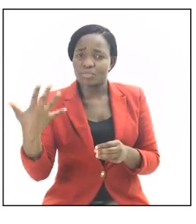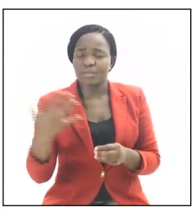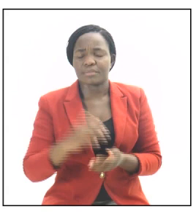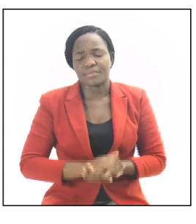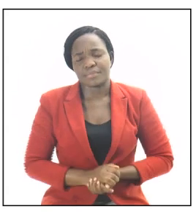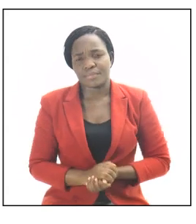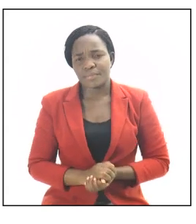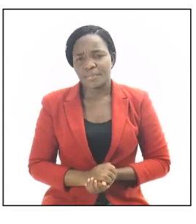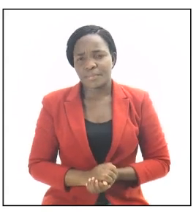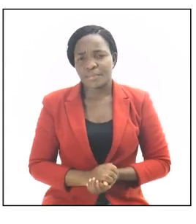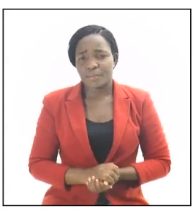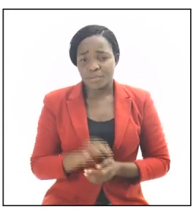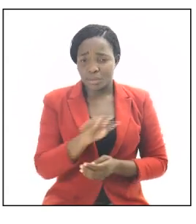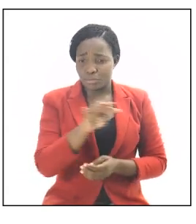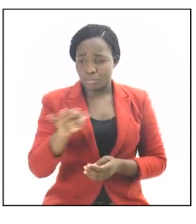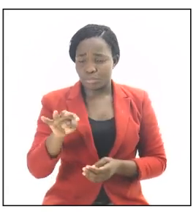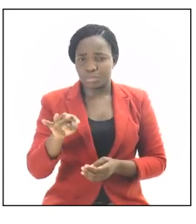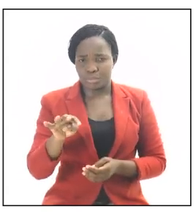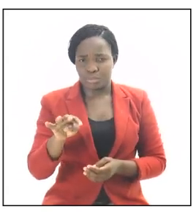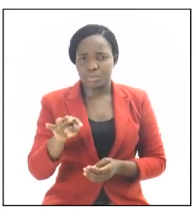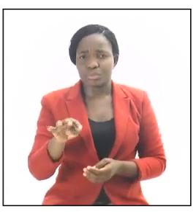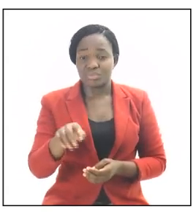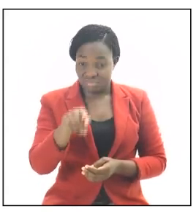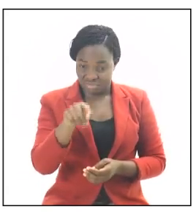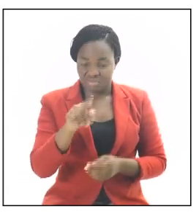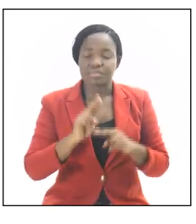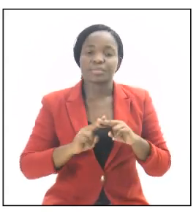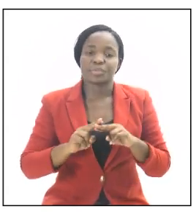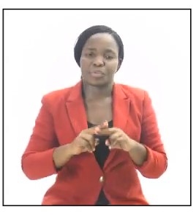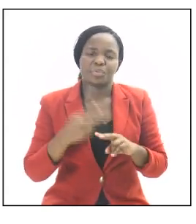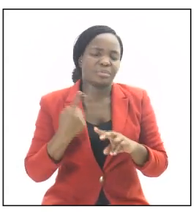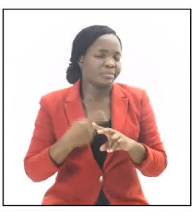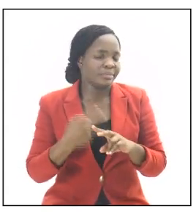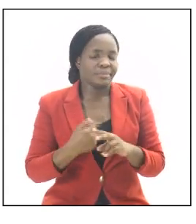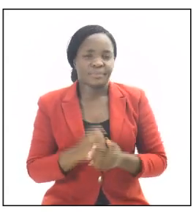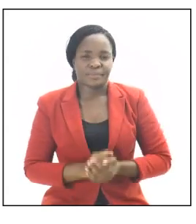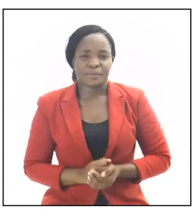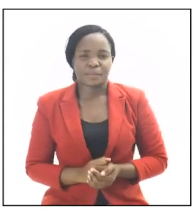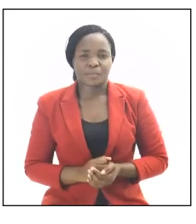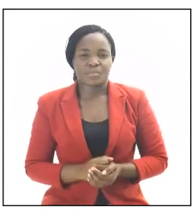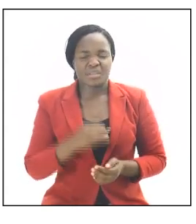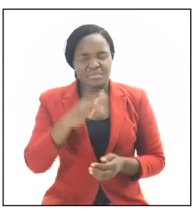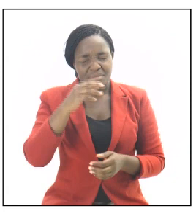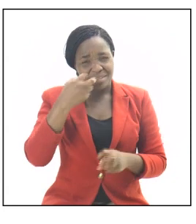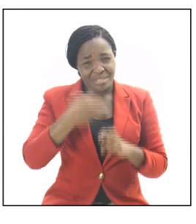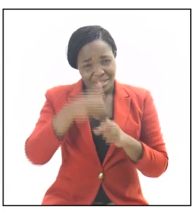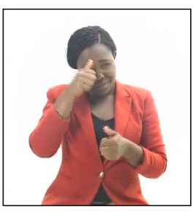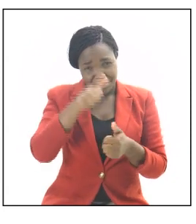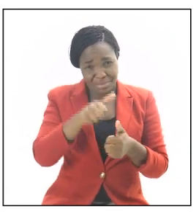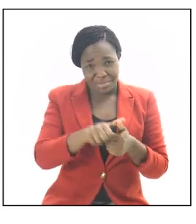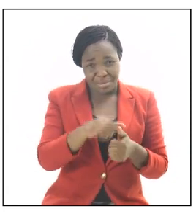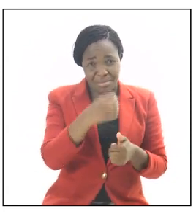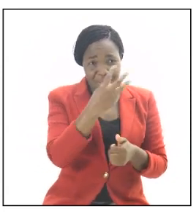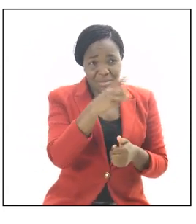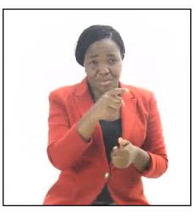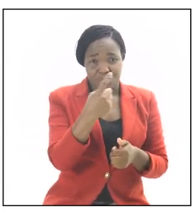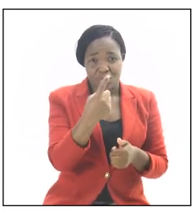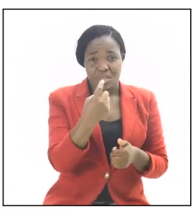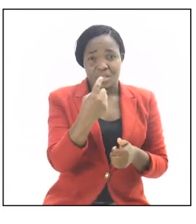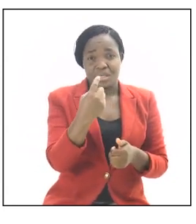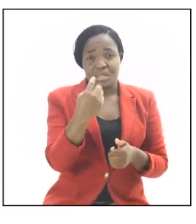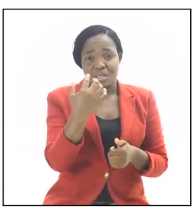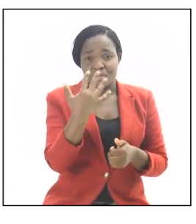3.14159265. This value is also often used. If you find it hard to remember